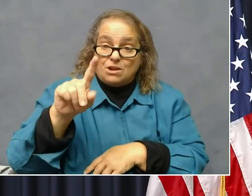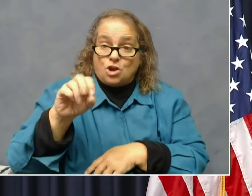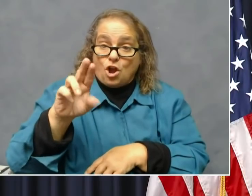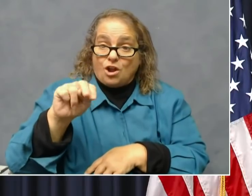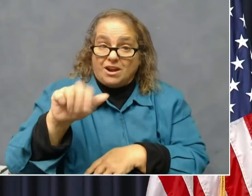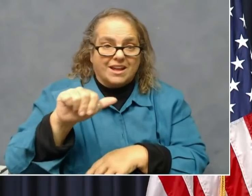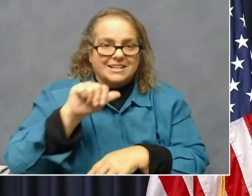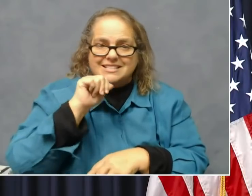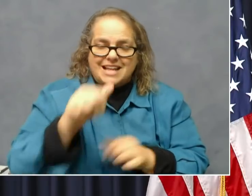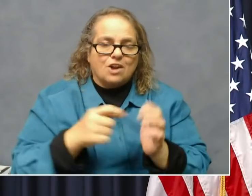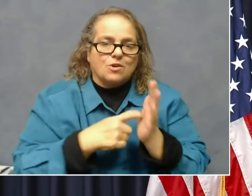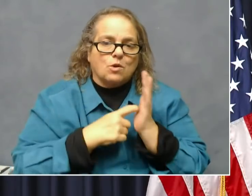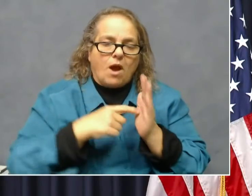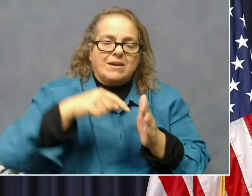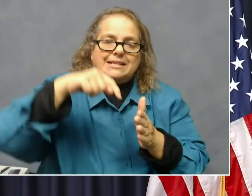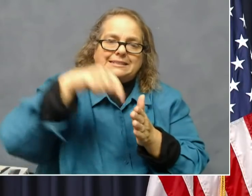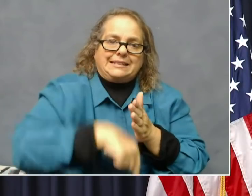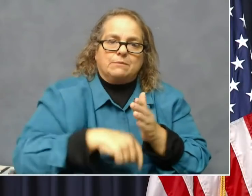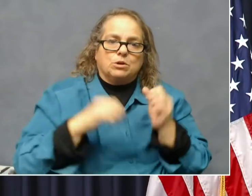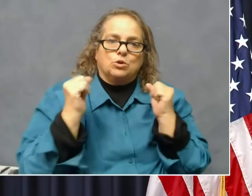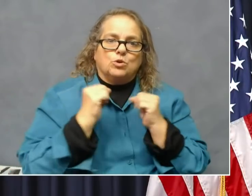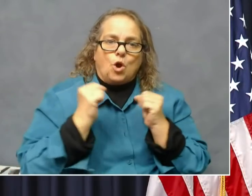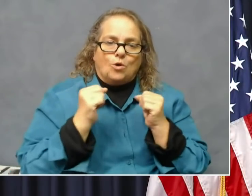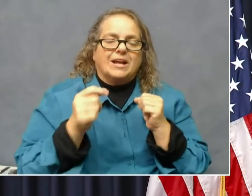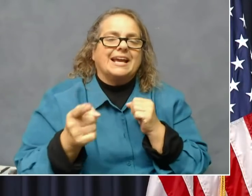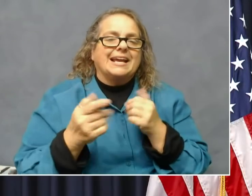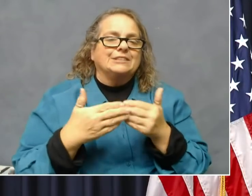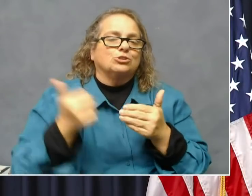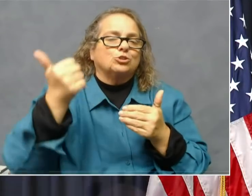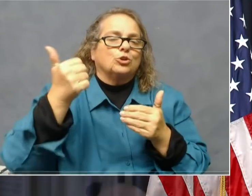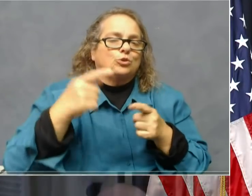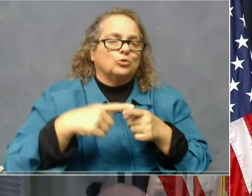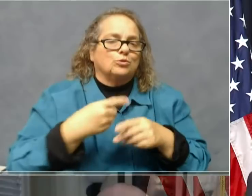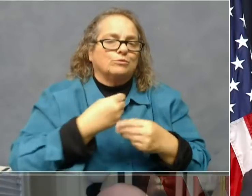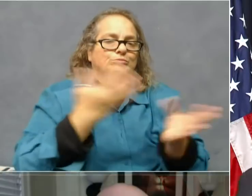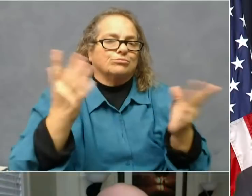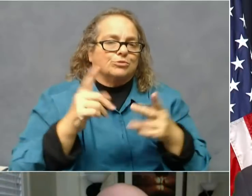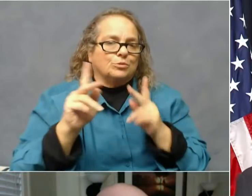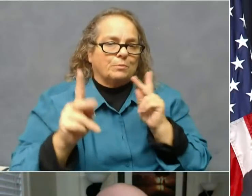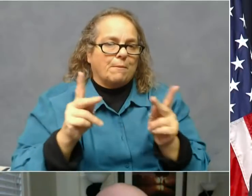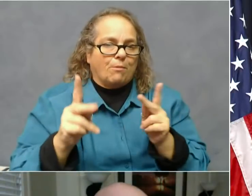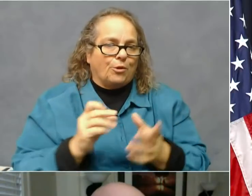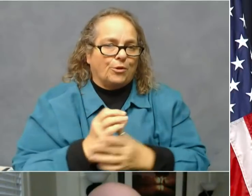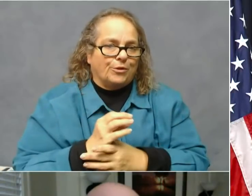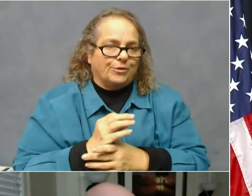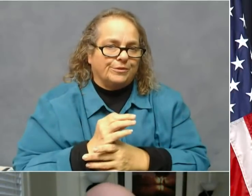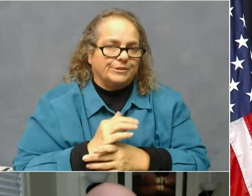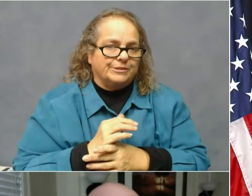in many ways, that makes it easier to get out to people. Dr. Stack?